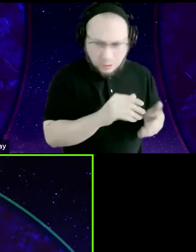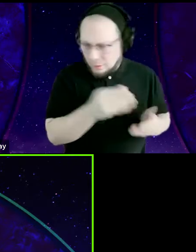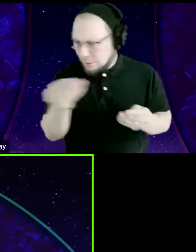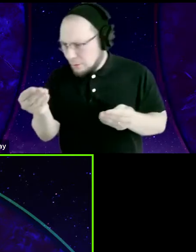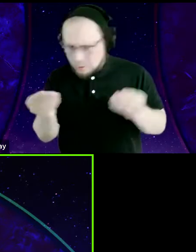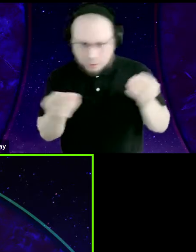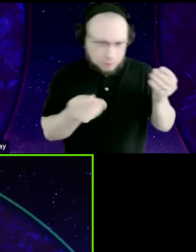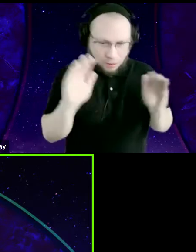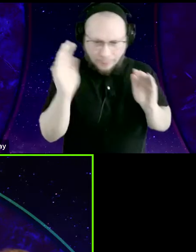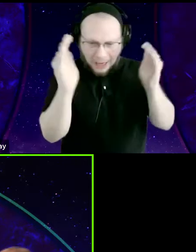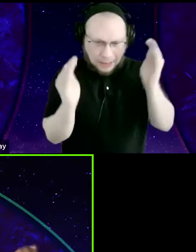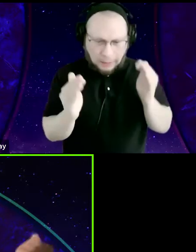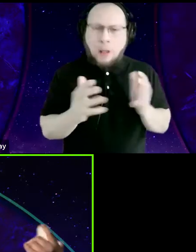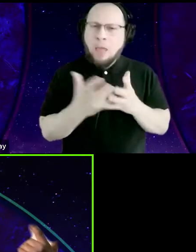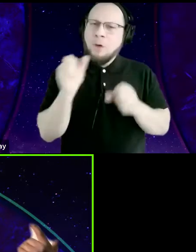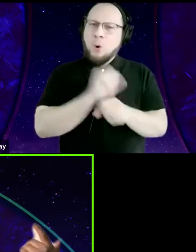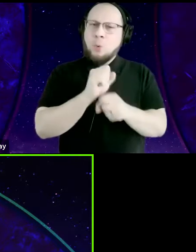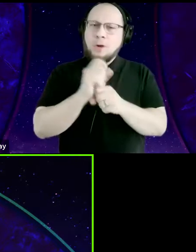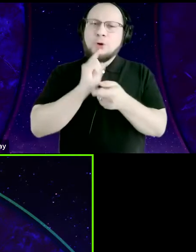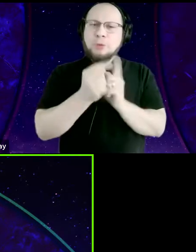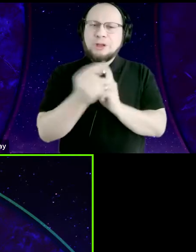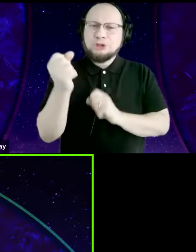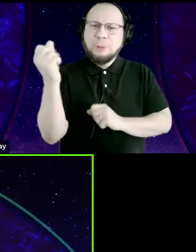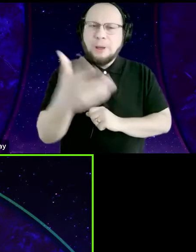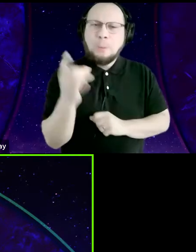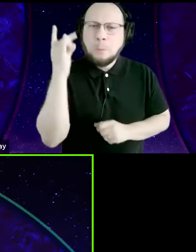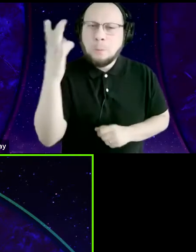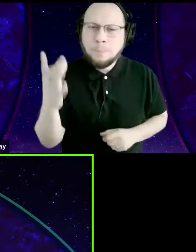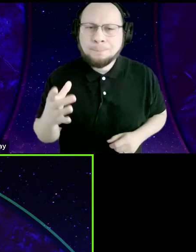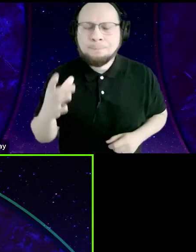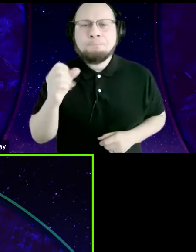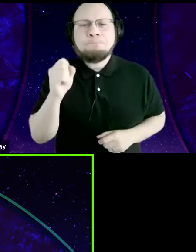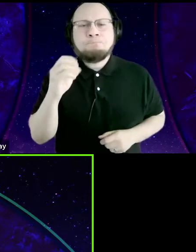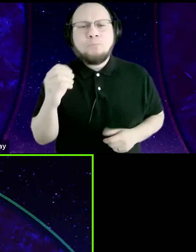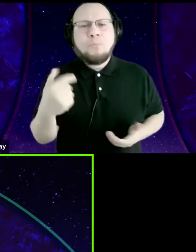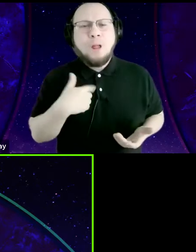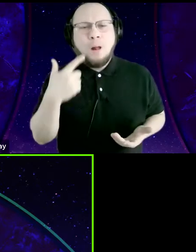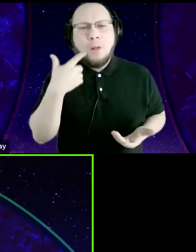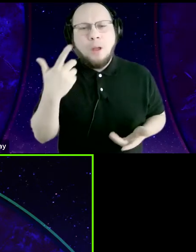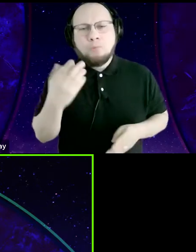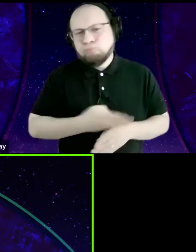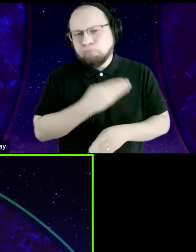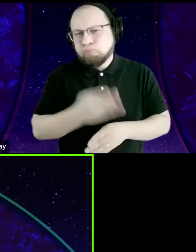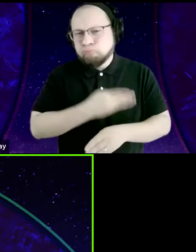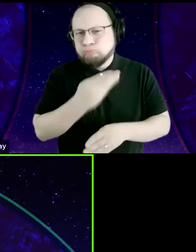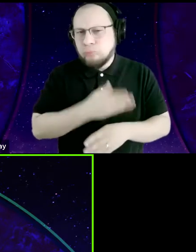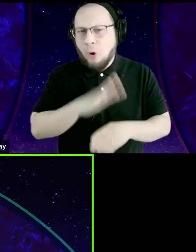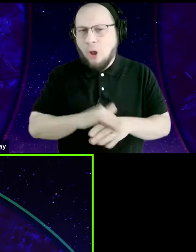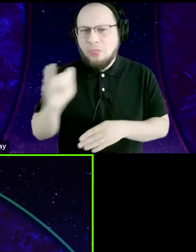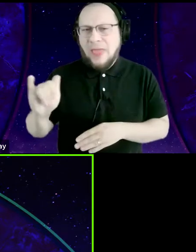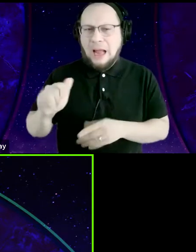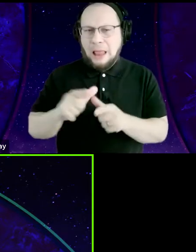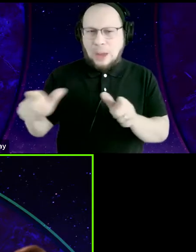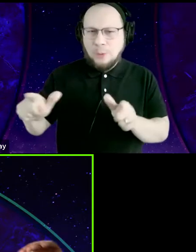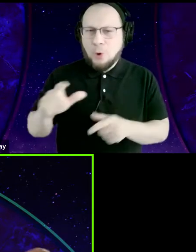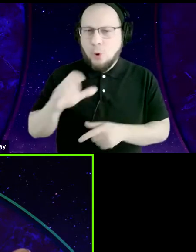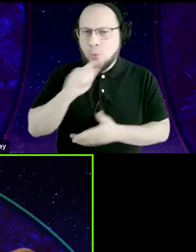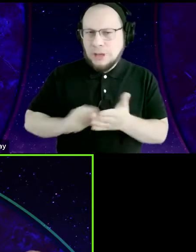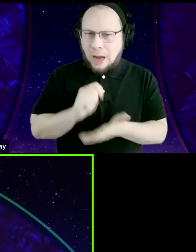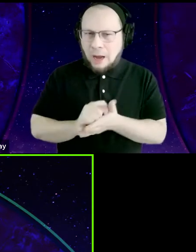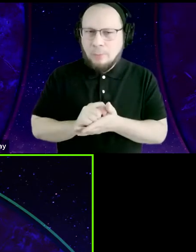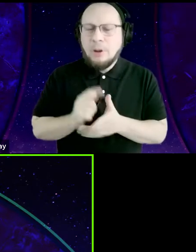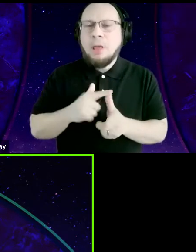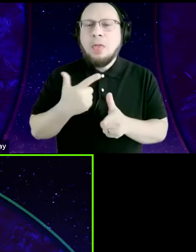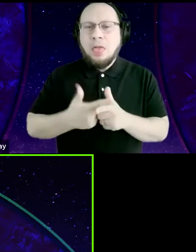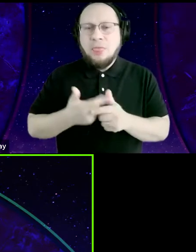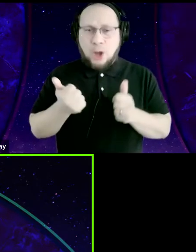So like, and so one of the things I've been thinking about is, oh, just like brushing up on that Shakespearean monologue and getting to audition for different